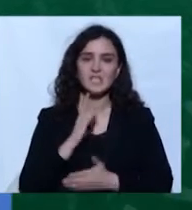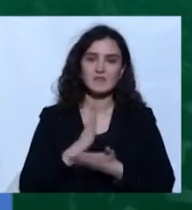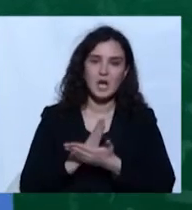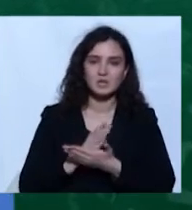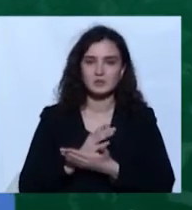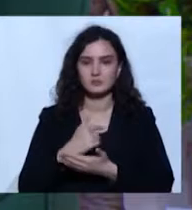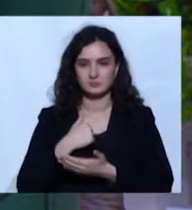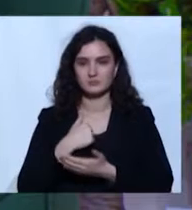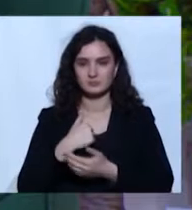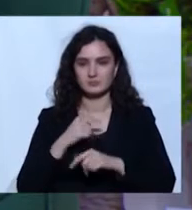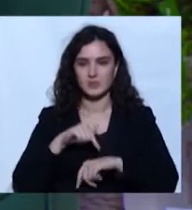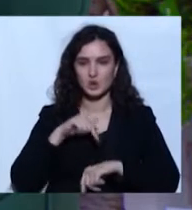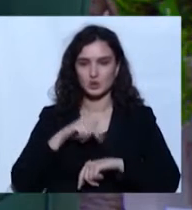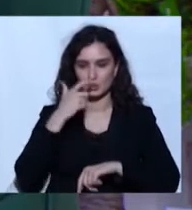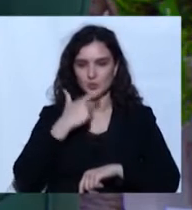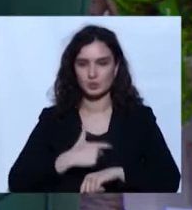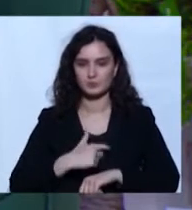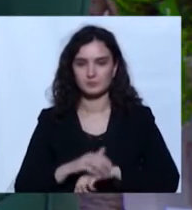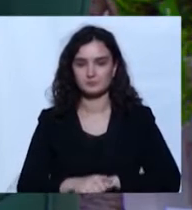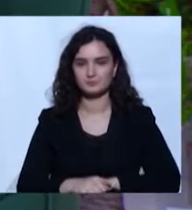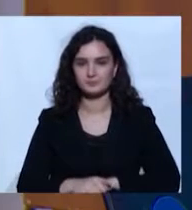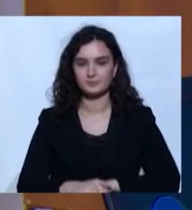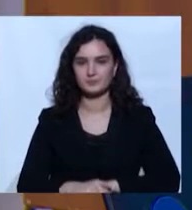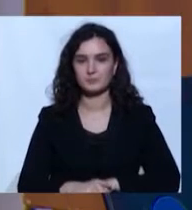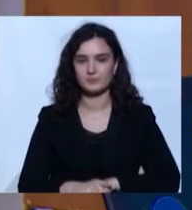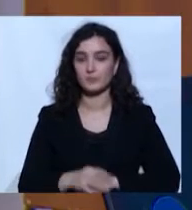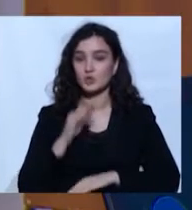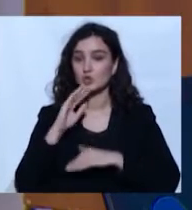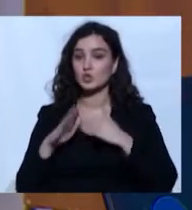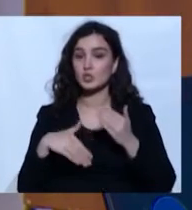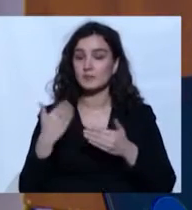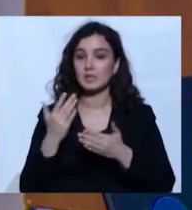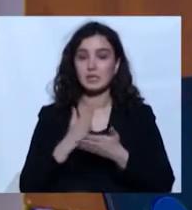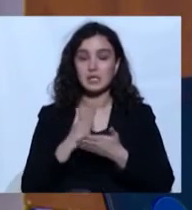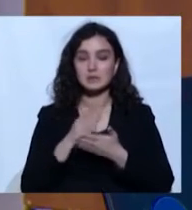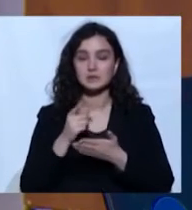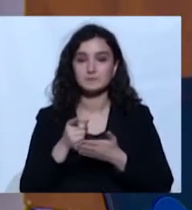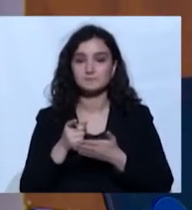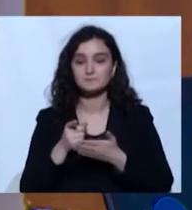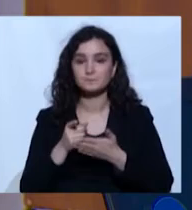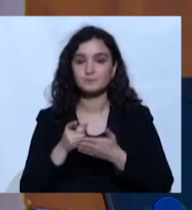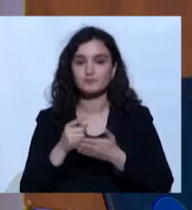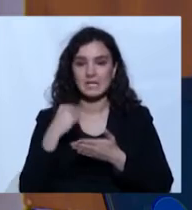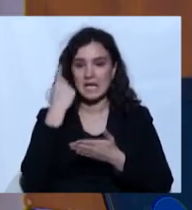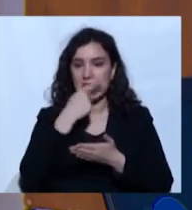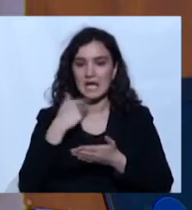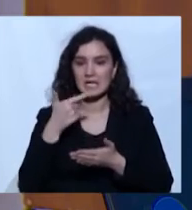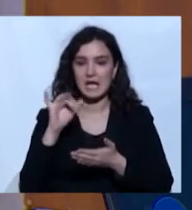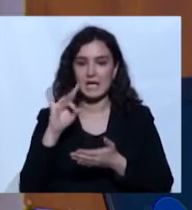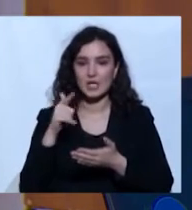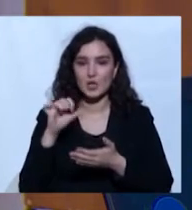a person who he or she is. And one of the characteristics of someone's identity is